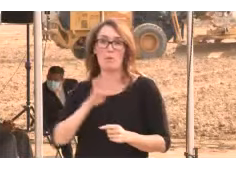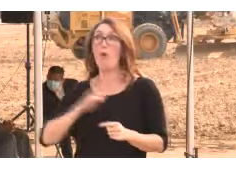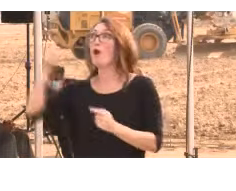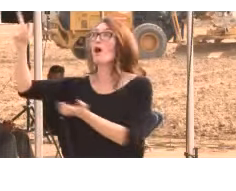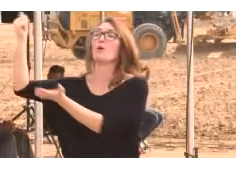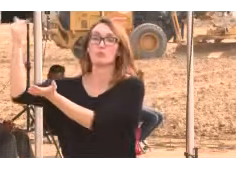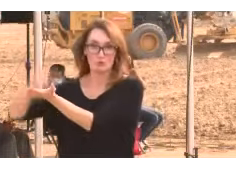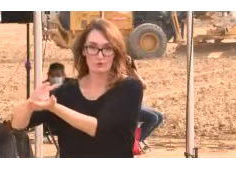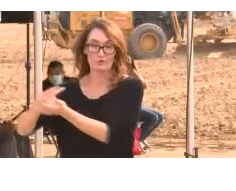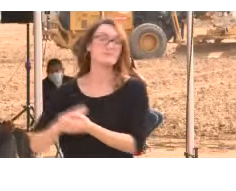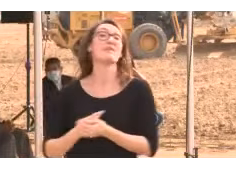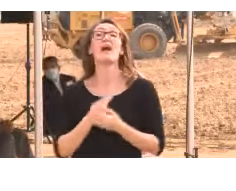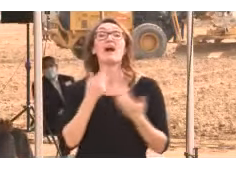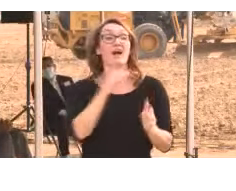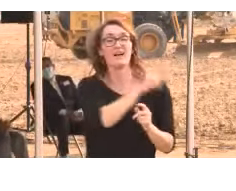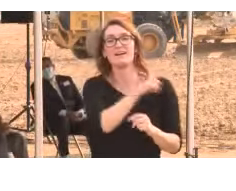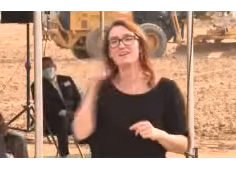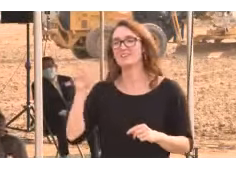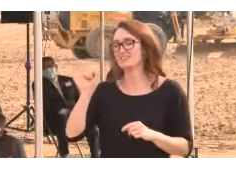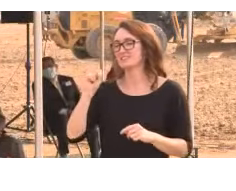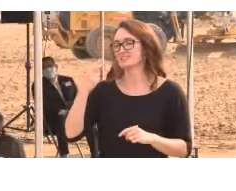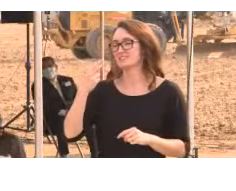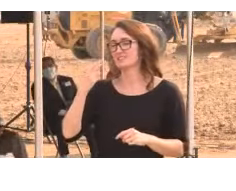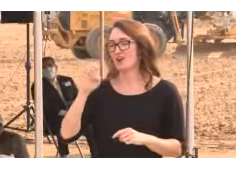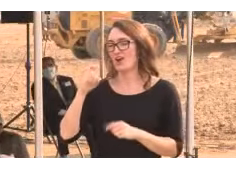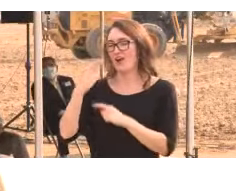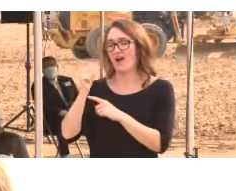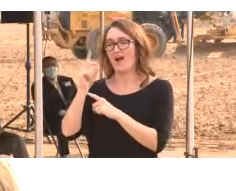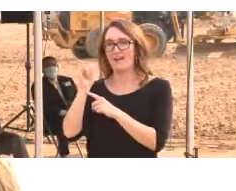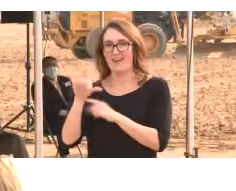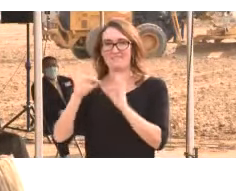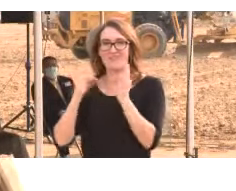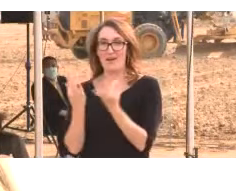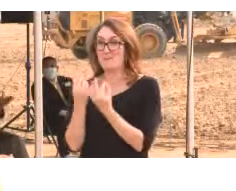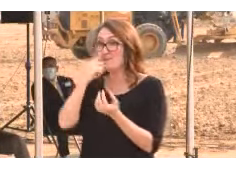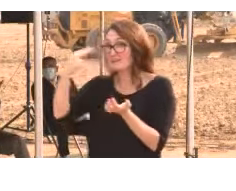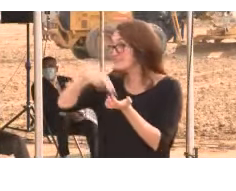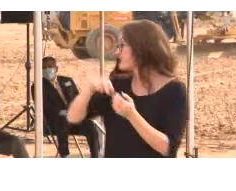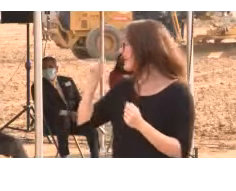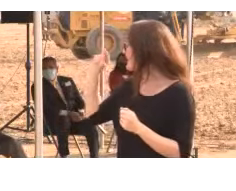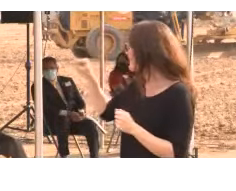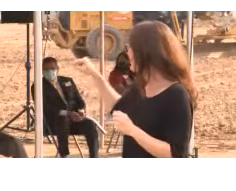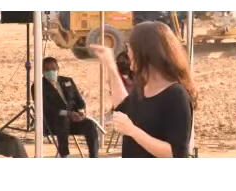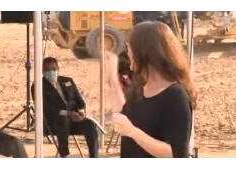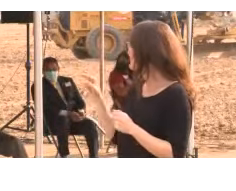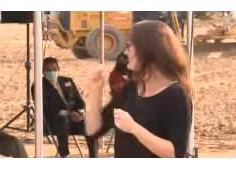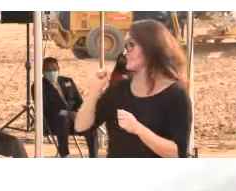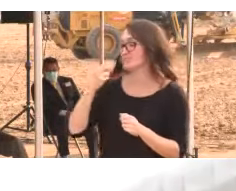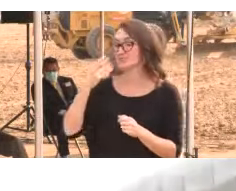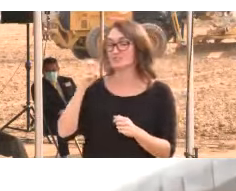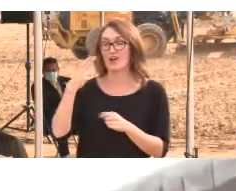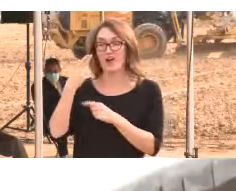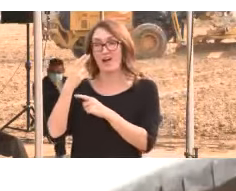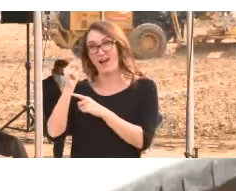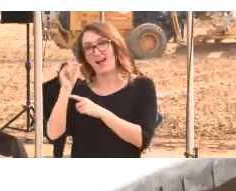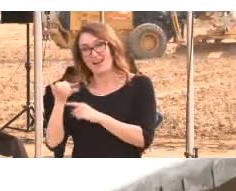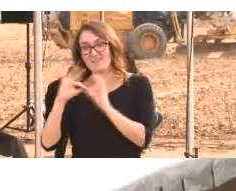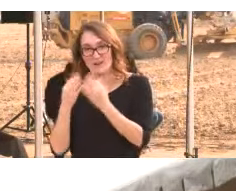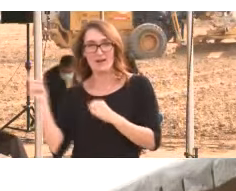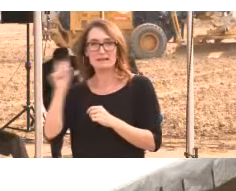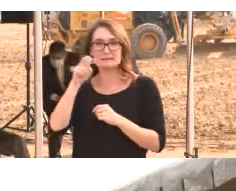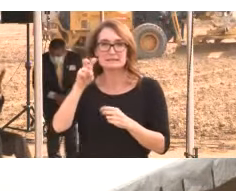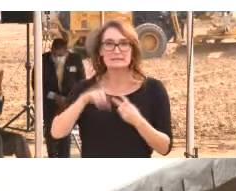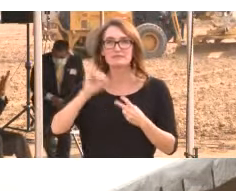then closely followed by the Shahadi family. The Shahadi family, could you please stand? John Shahadi,